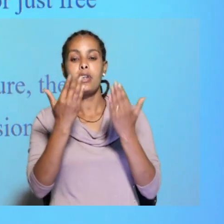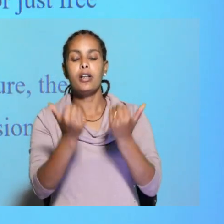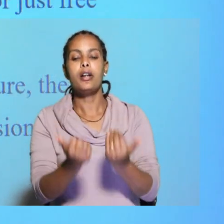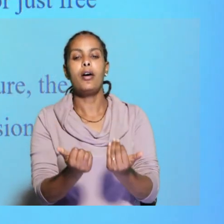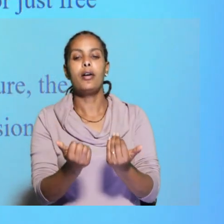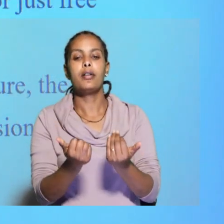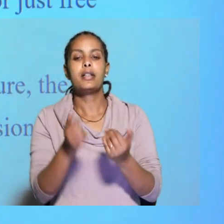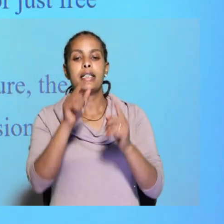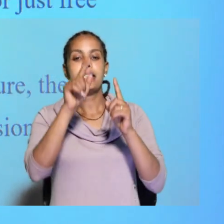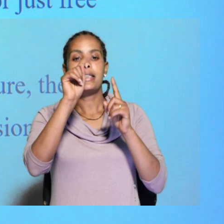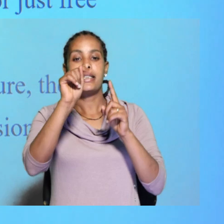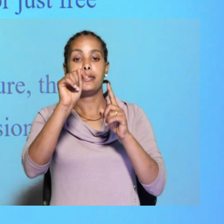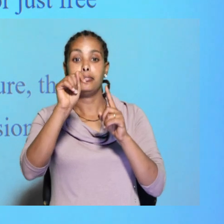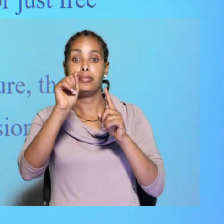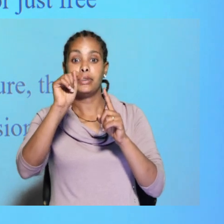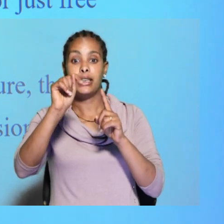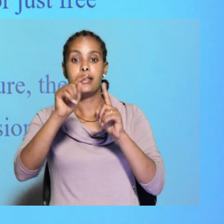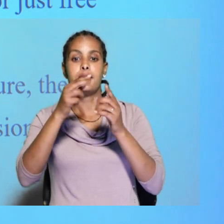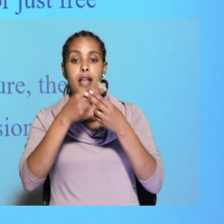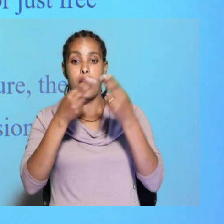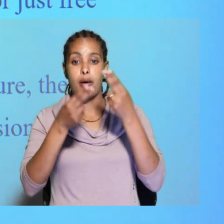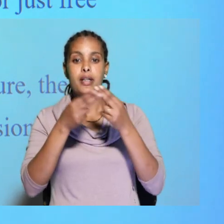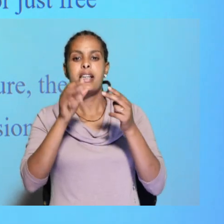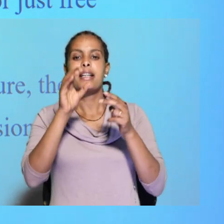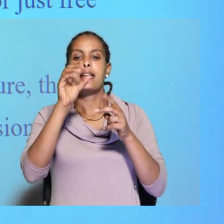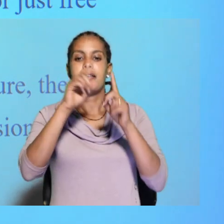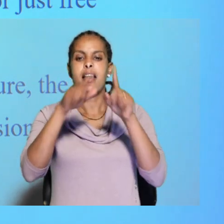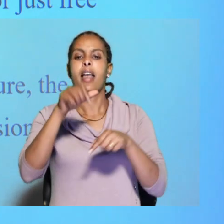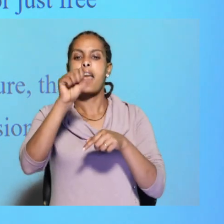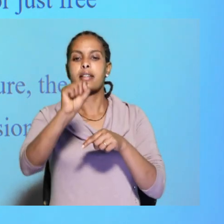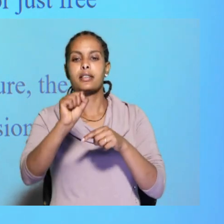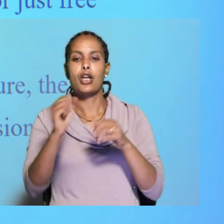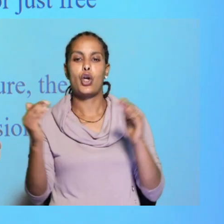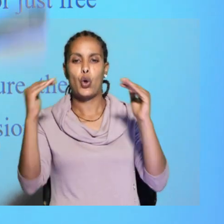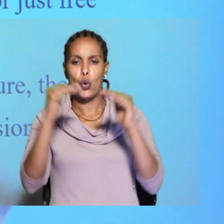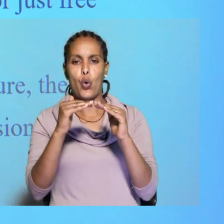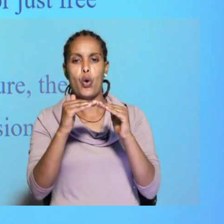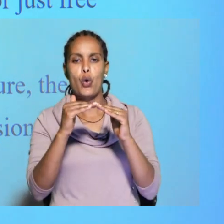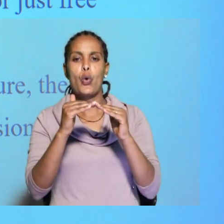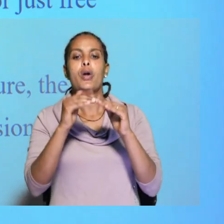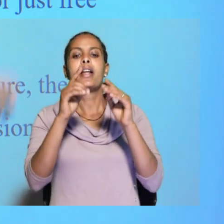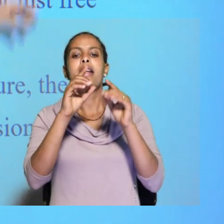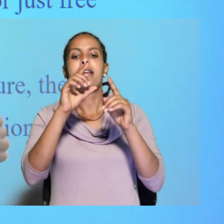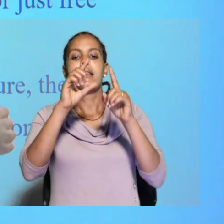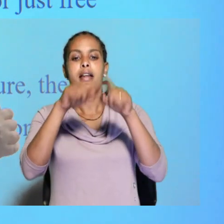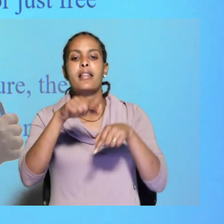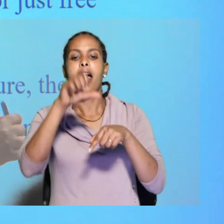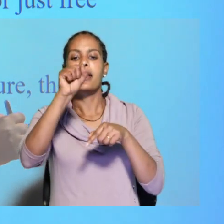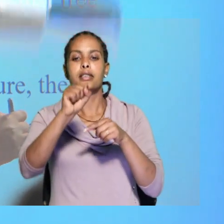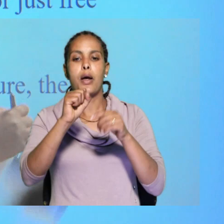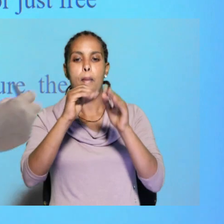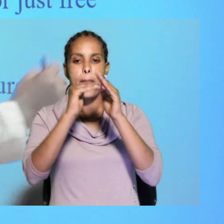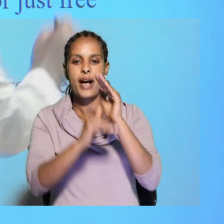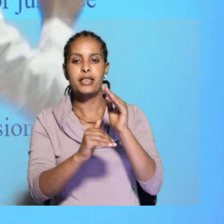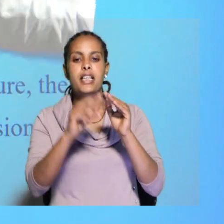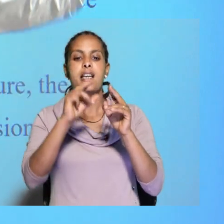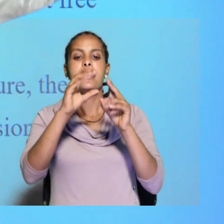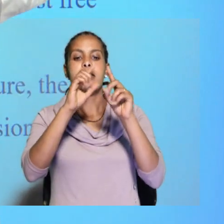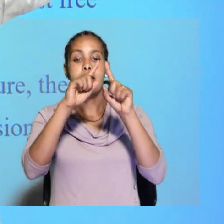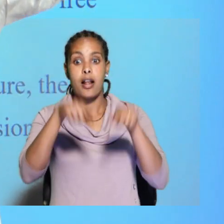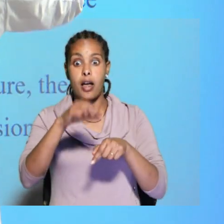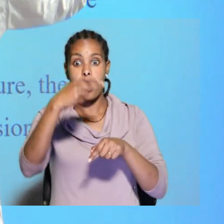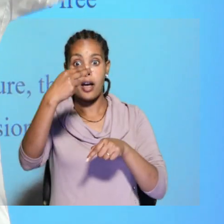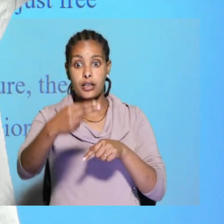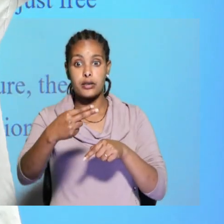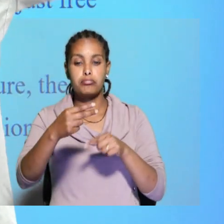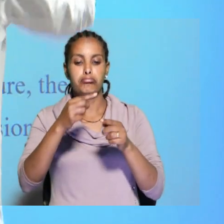now T times delta S total equal delta S of the system minus delta H. This